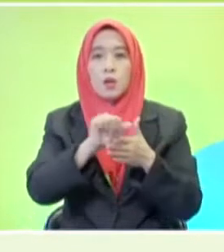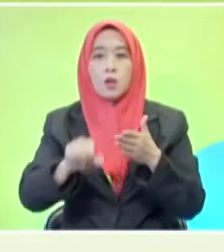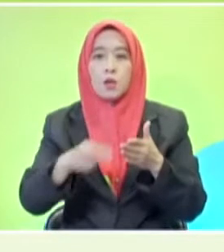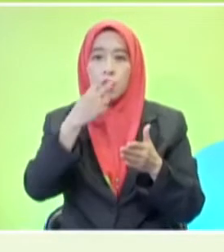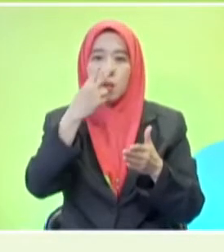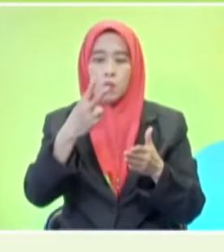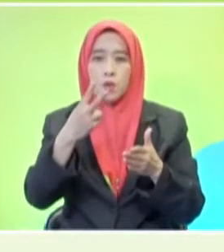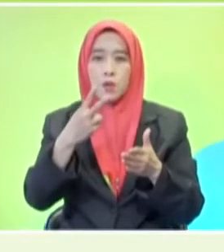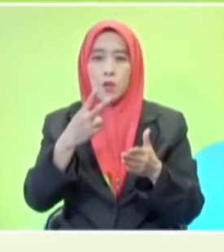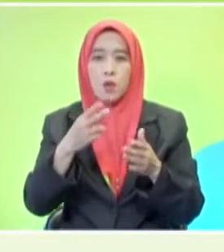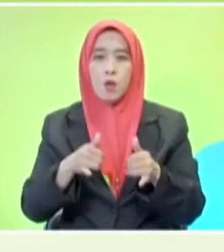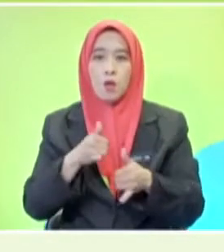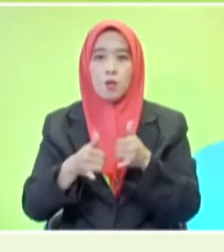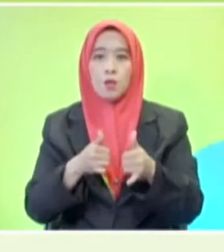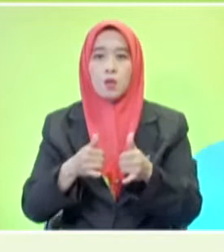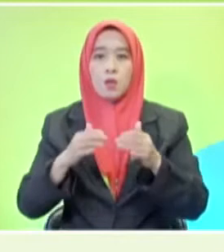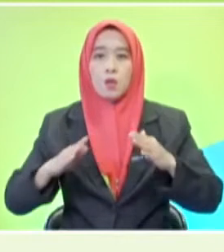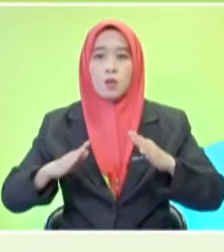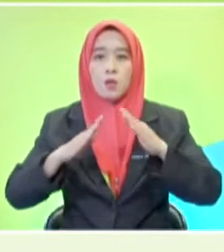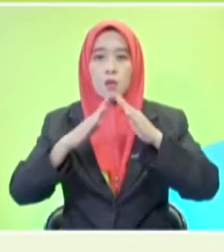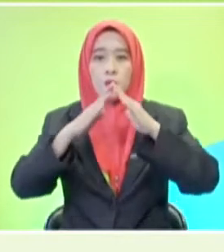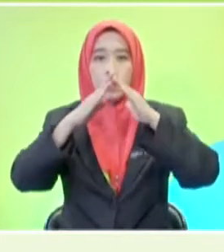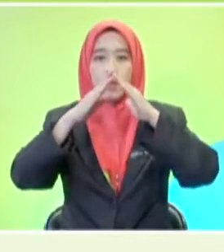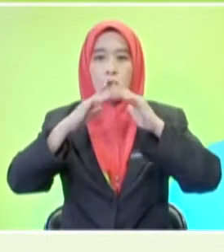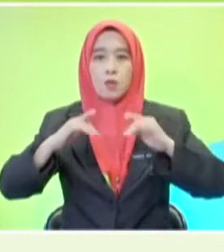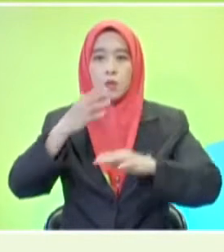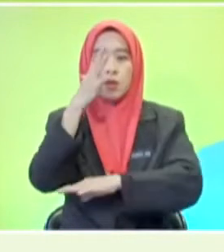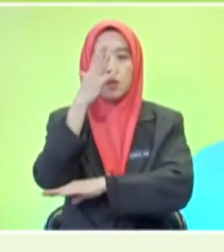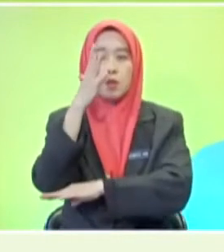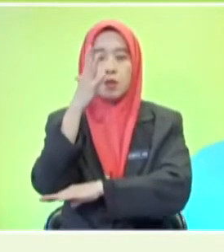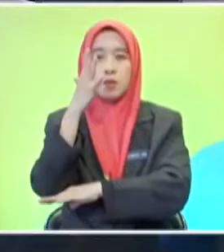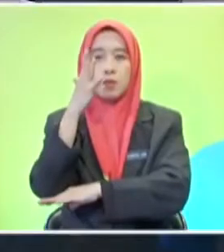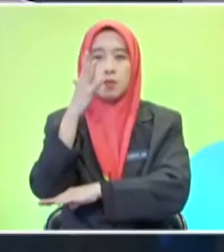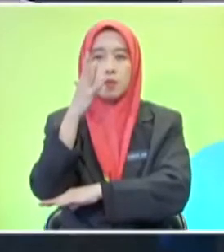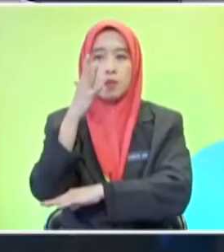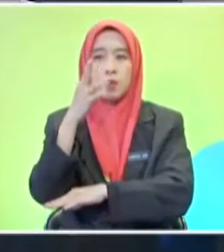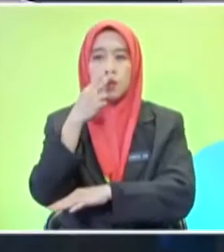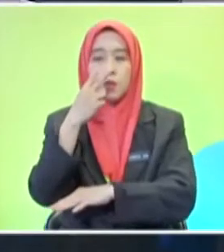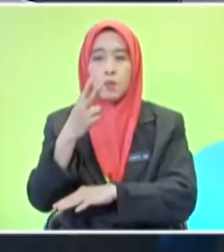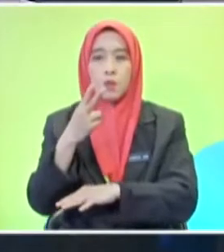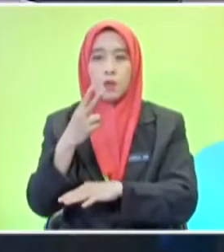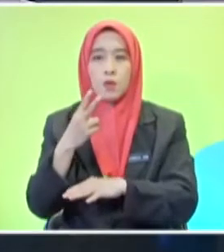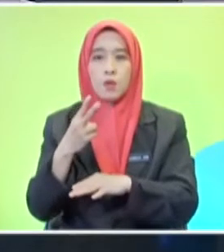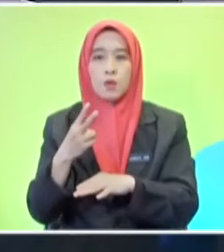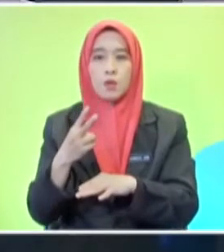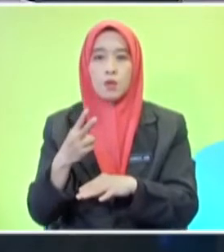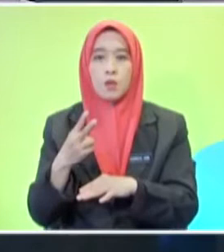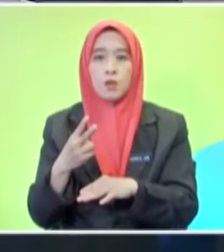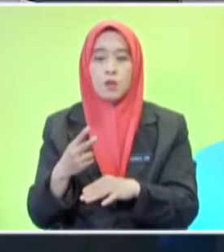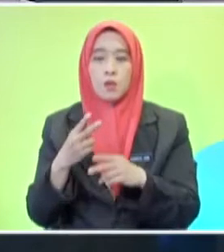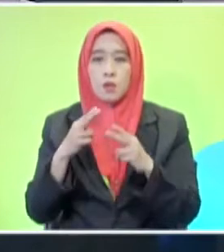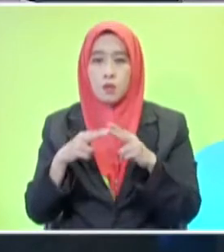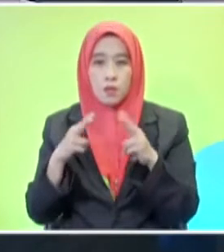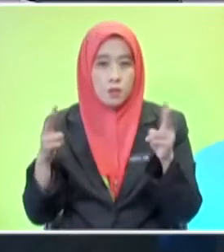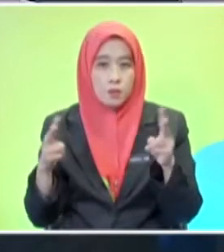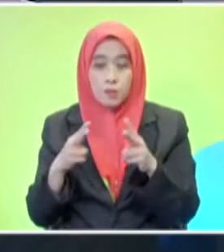this Australian Christmas tree is blooming and the others has no flowers on it. Yes, I agree. Very, very dull for the surrounding